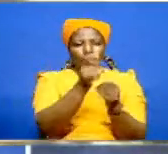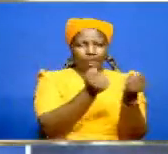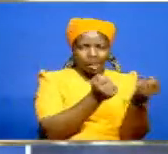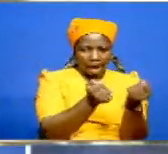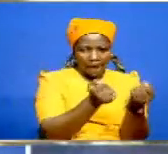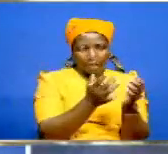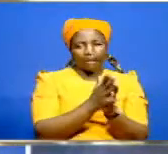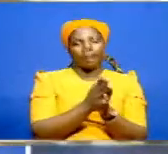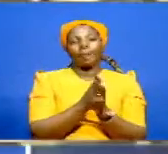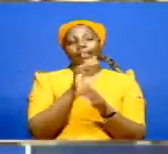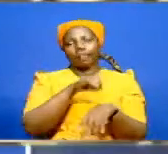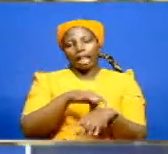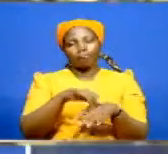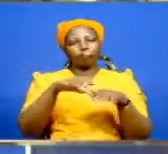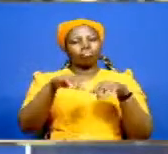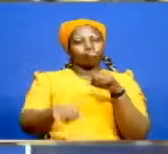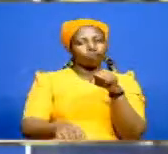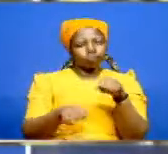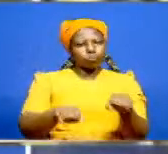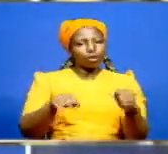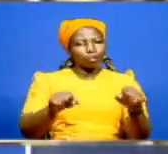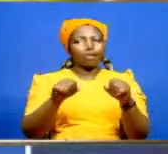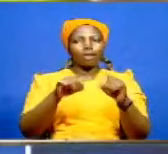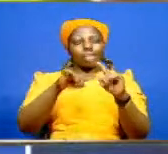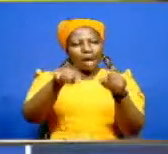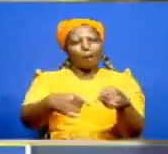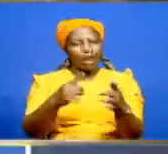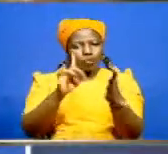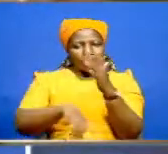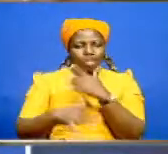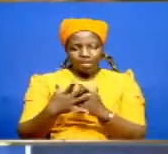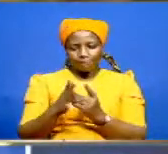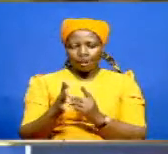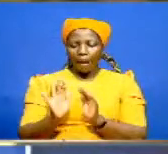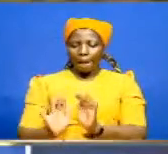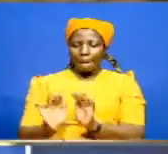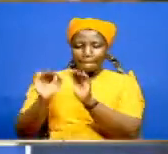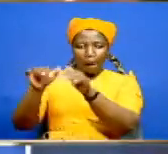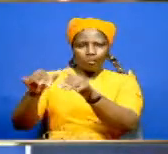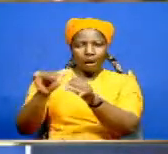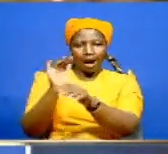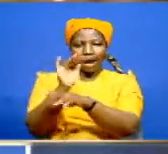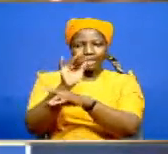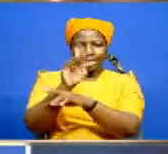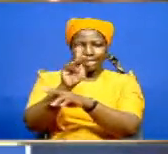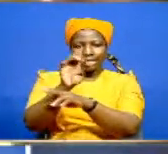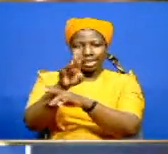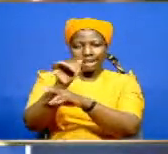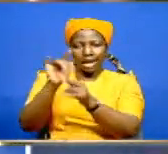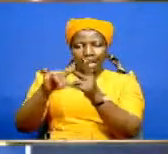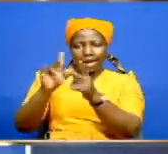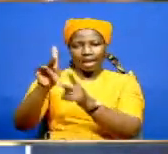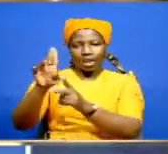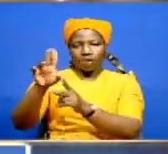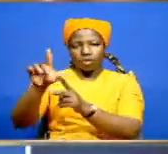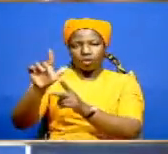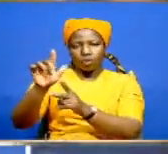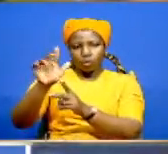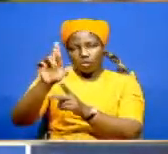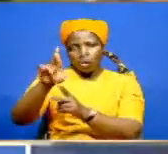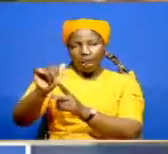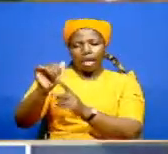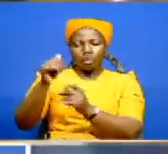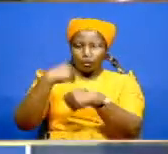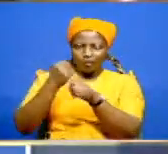as motorcycle riders demanded the erection of pumps. Tungeomba sana kera na kura watuweke with immediate effect apa hii pumps. Tunataka